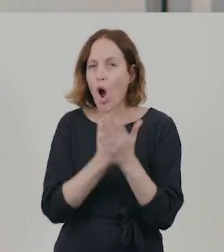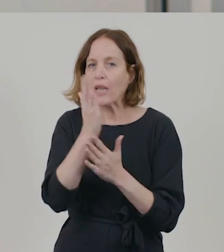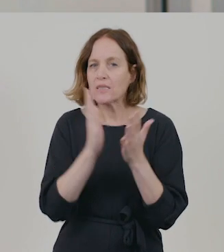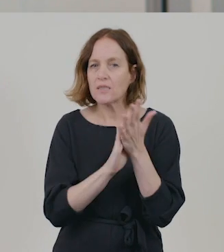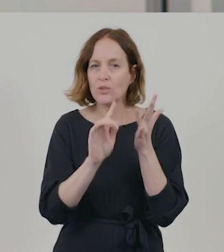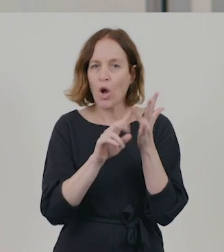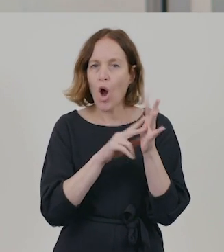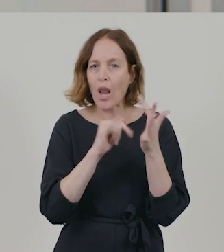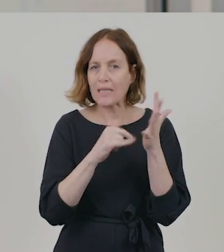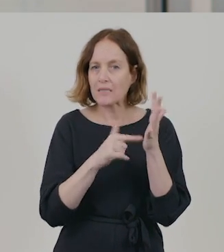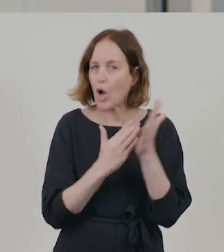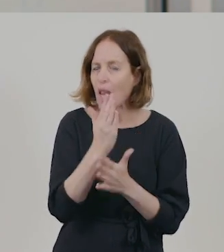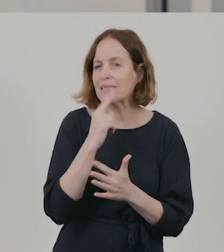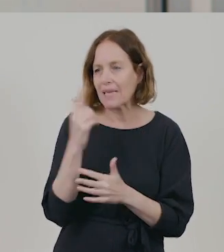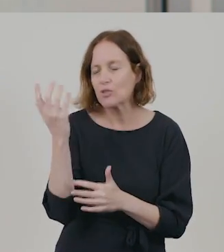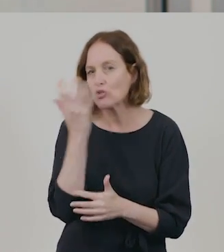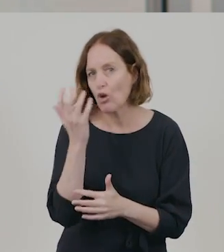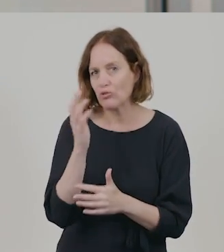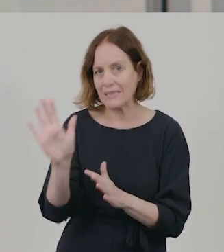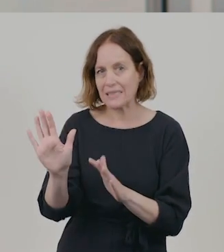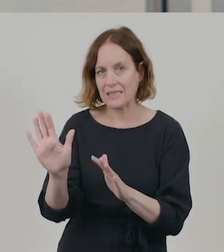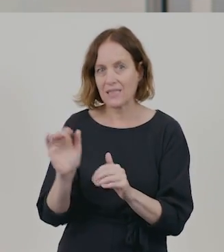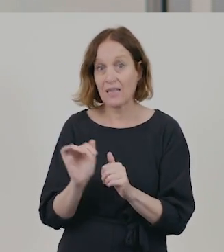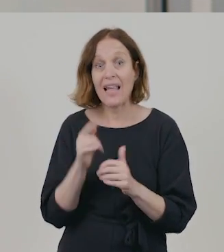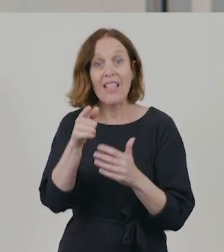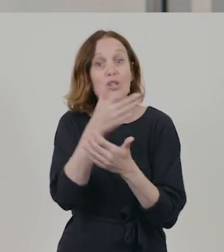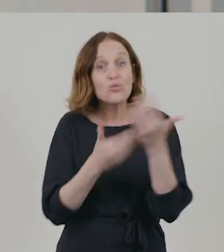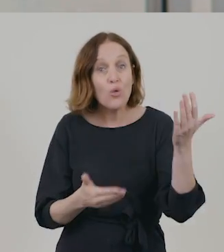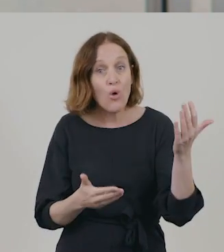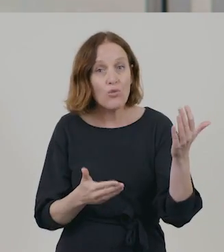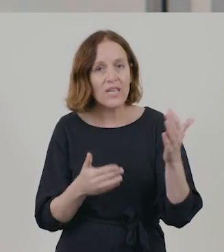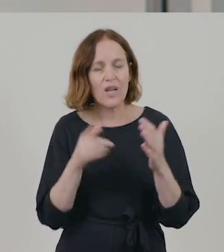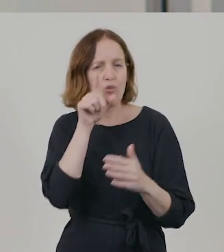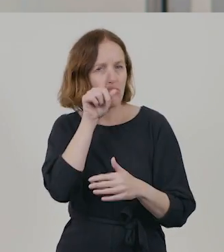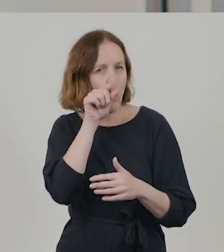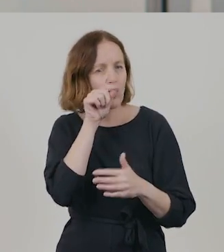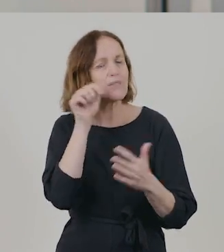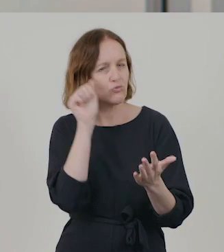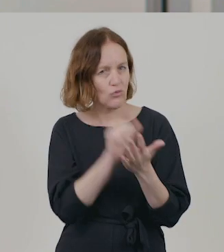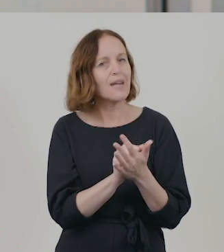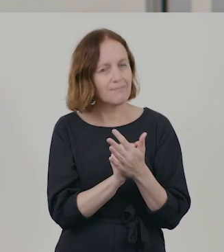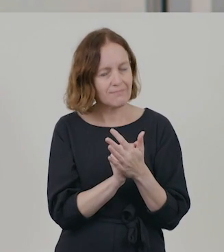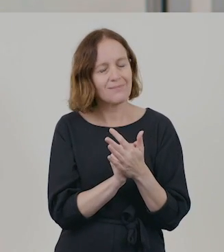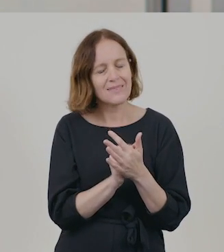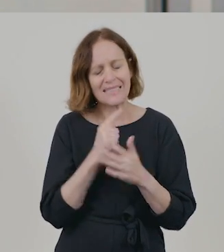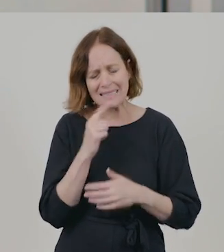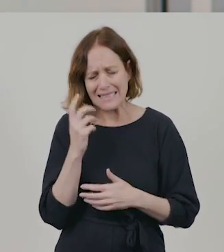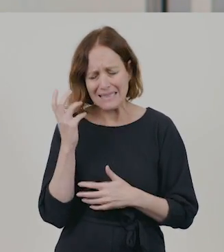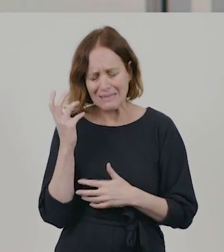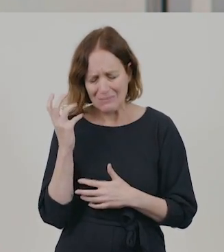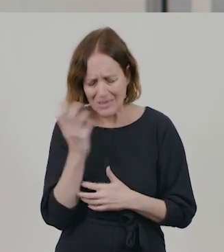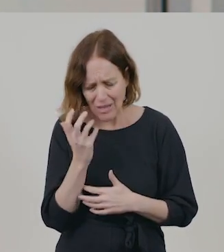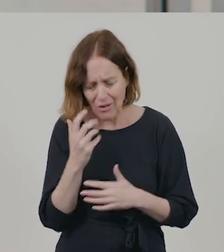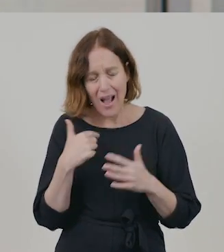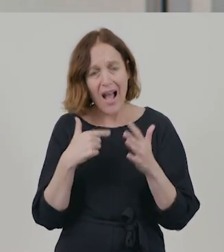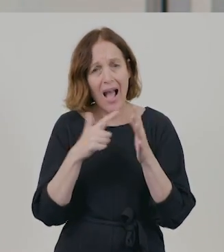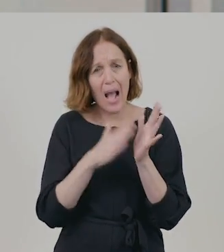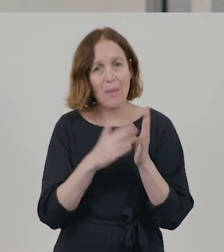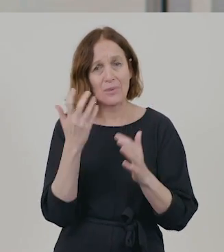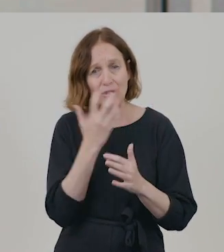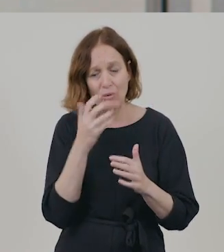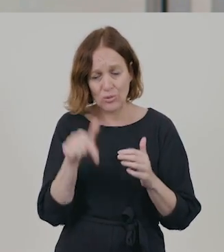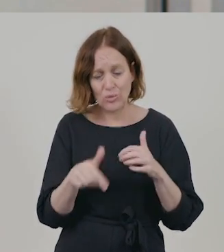sometimes events in stories are very similar to things that have happened to us. When I bumped into my friend Sarah, she was sad